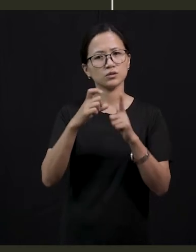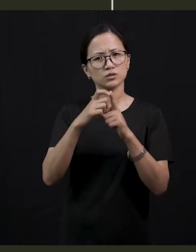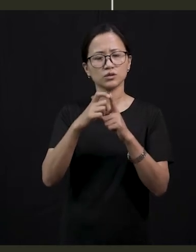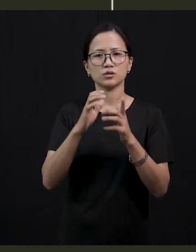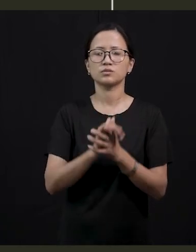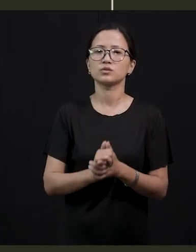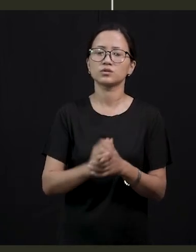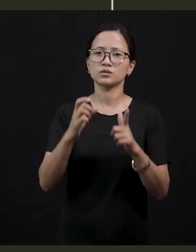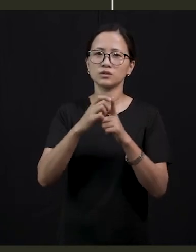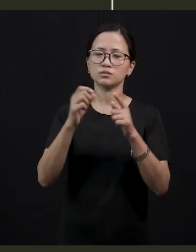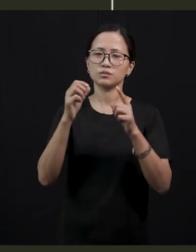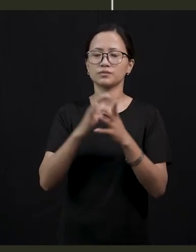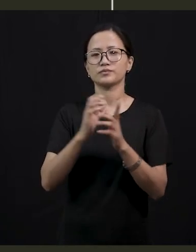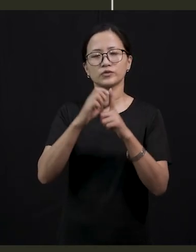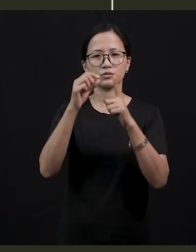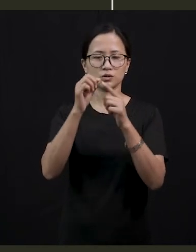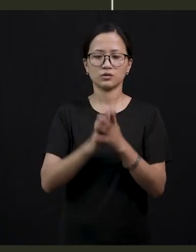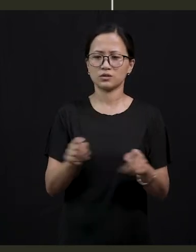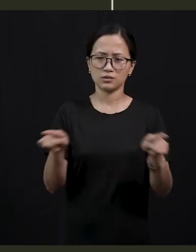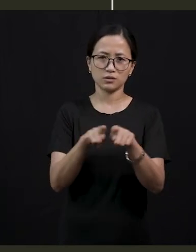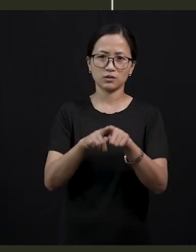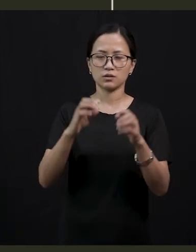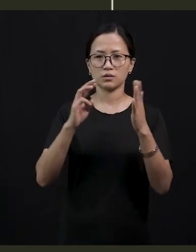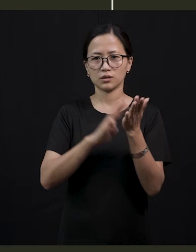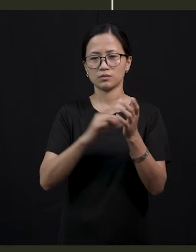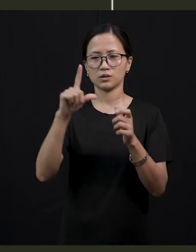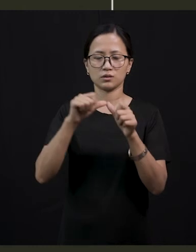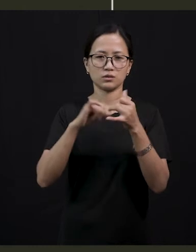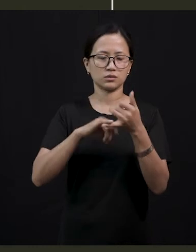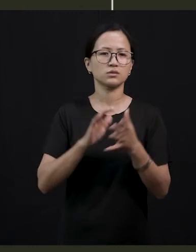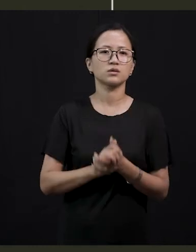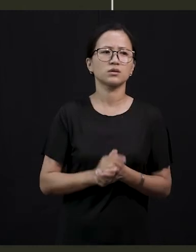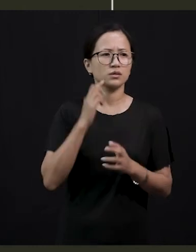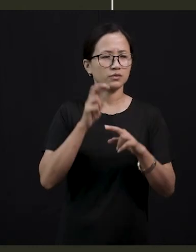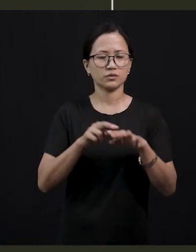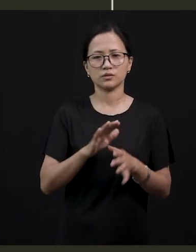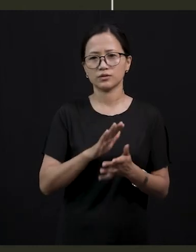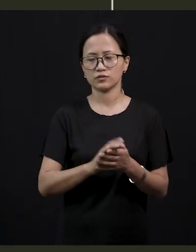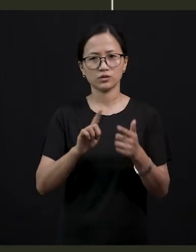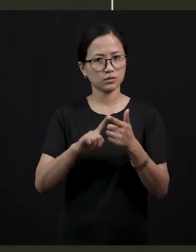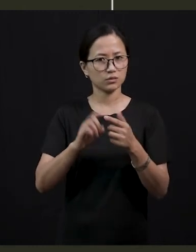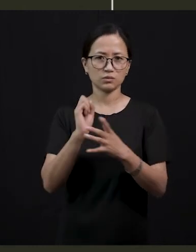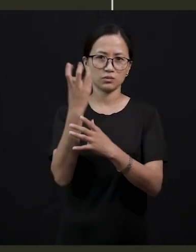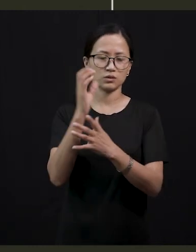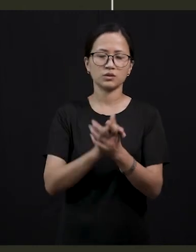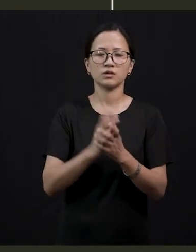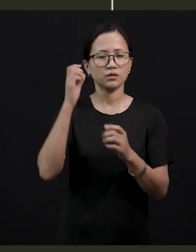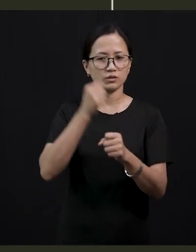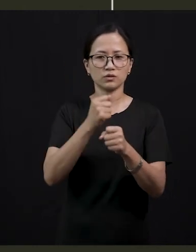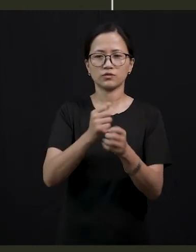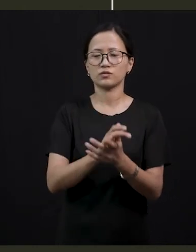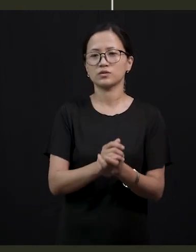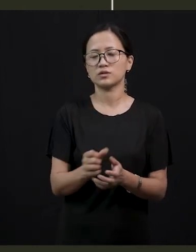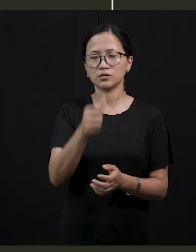speaker are coming from the same MLAs. The third, if there is an emergency and the governor thinks